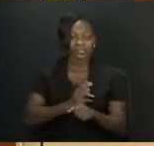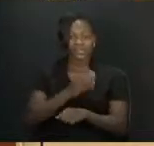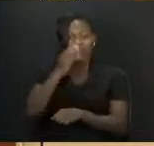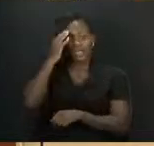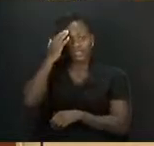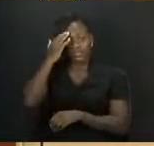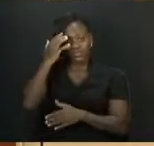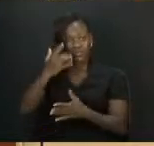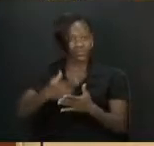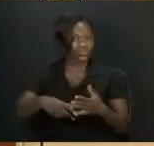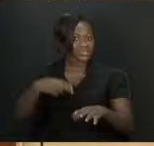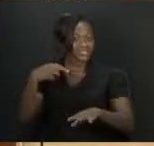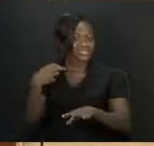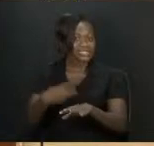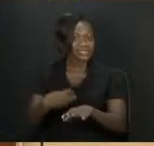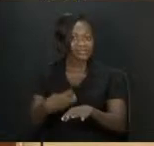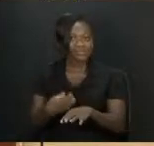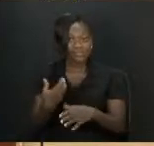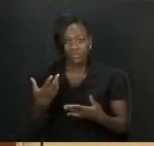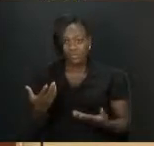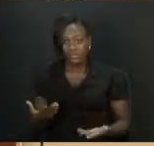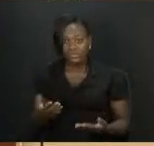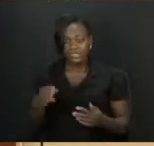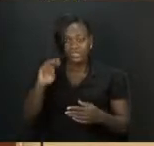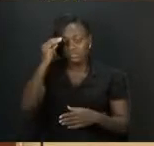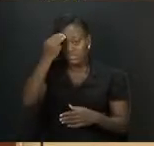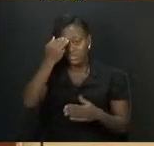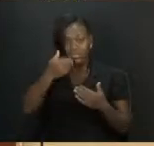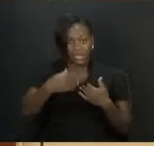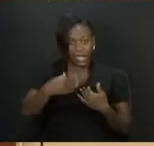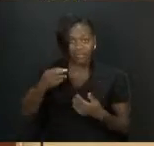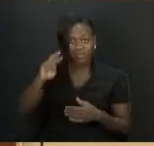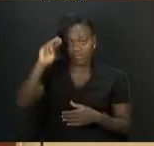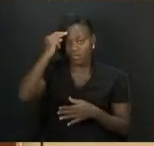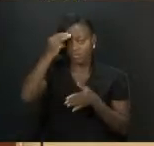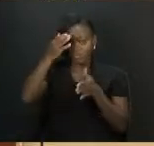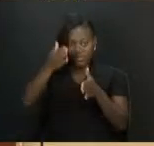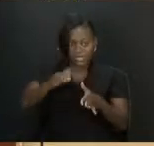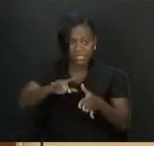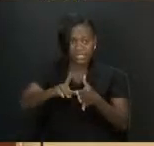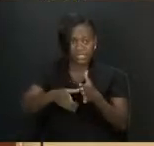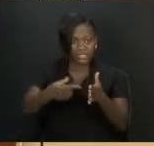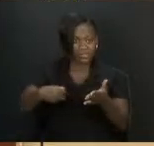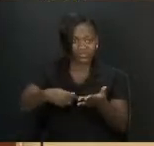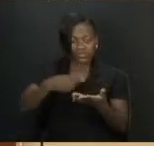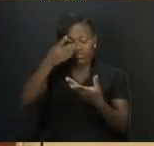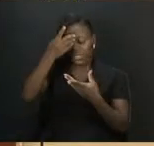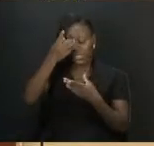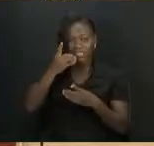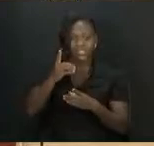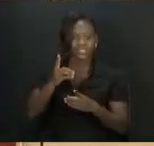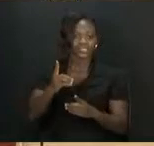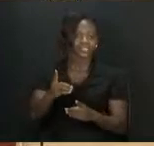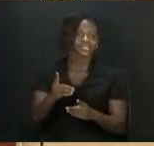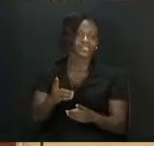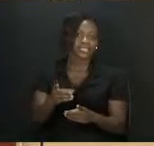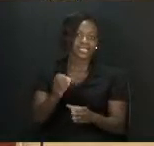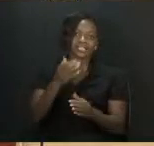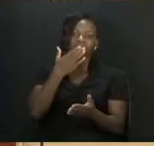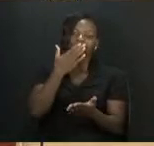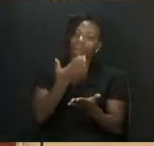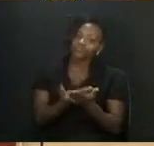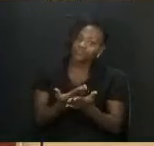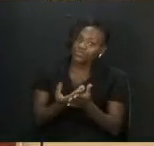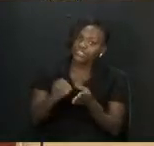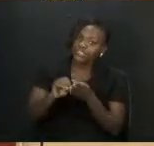the challenge of the ministry or the minister is, and for the House to decide whether we will consider that as a good and a tenable